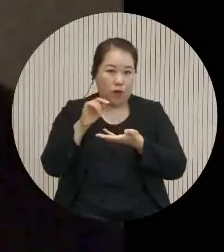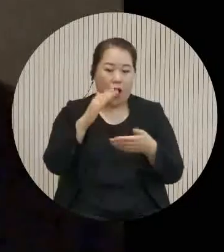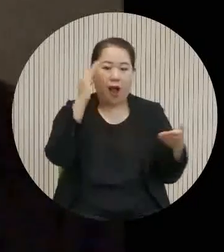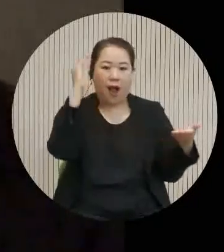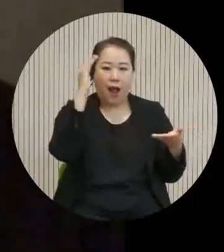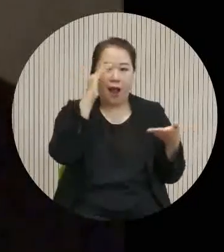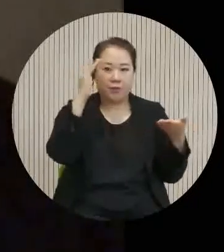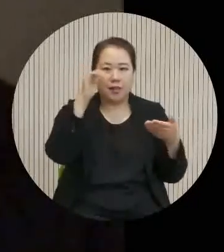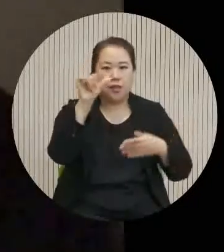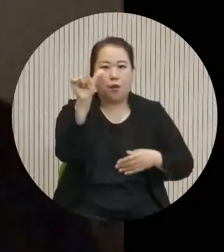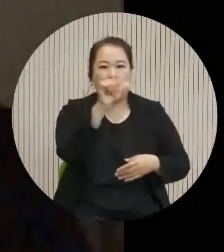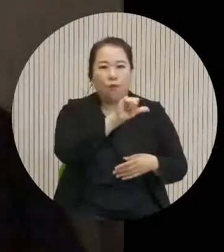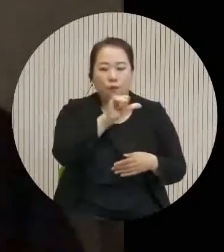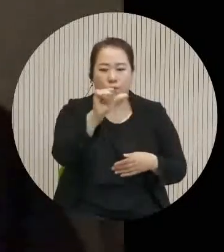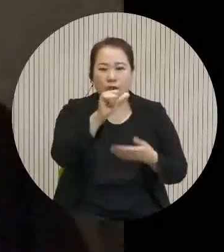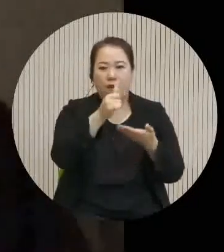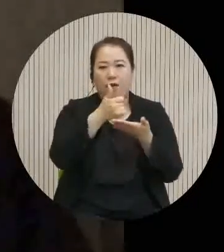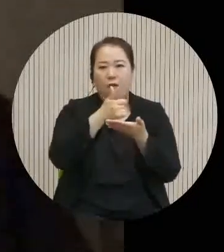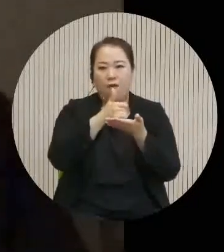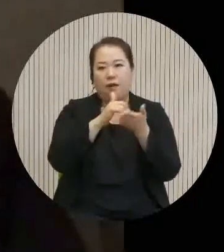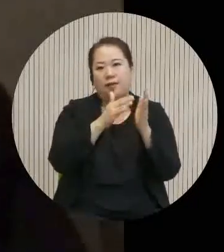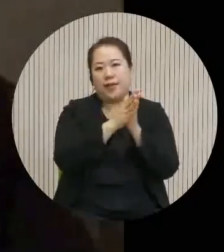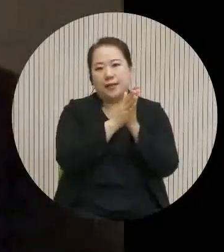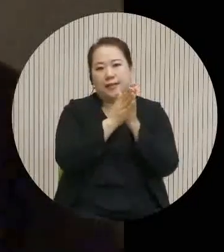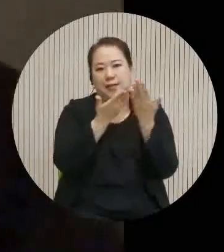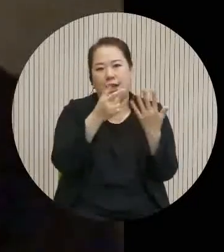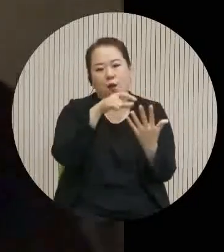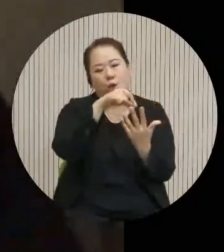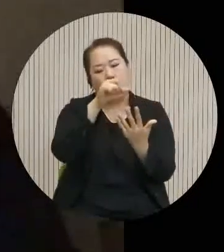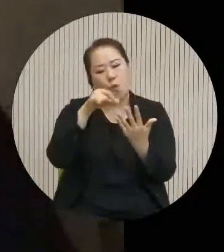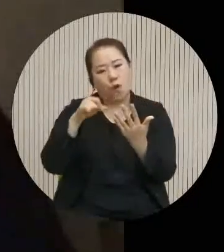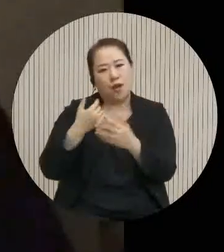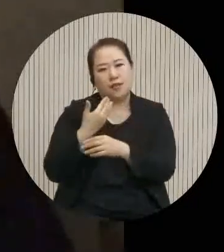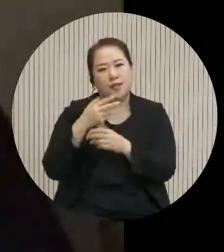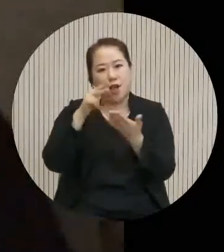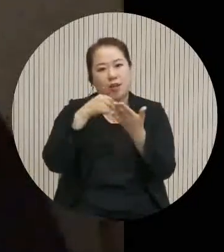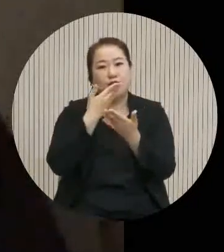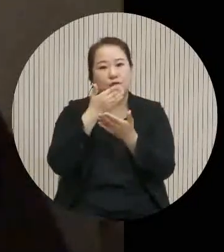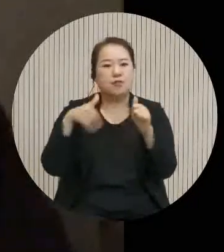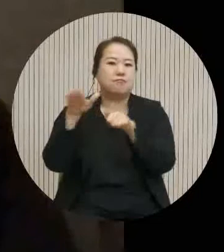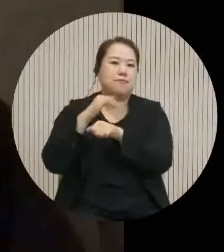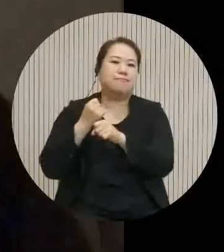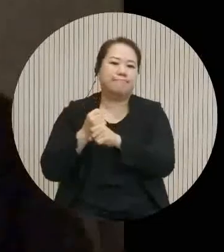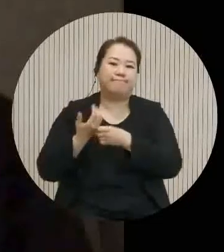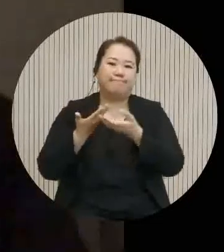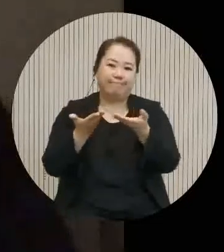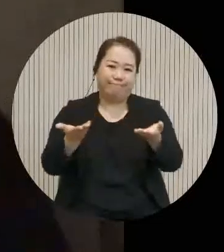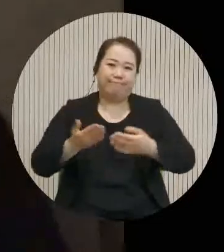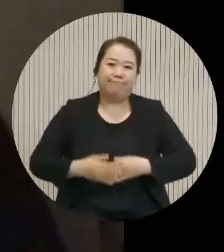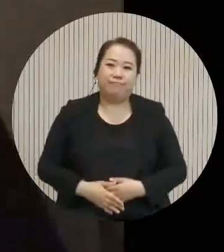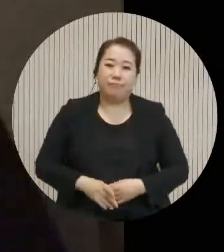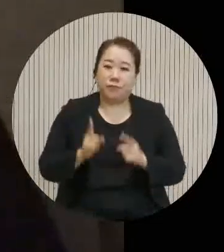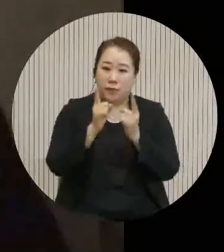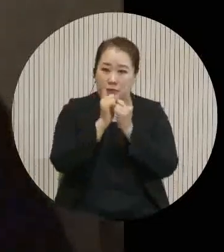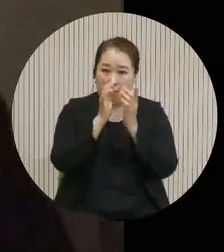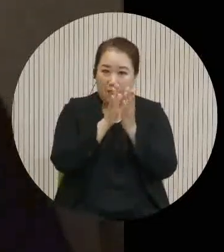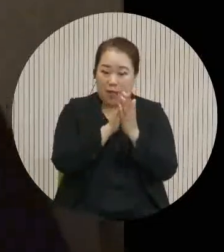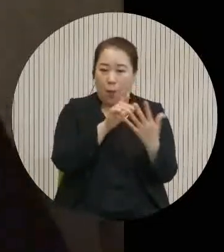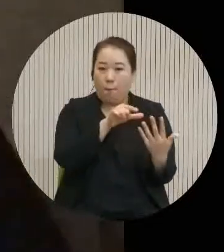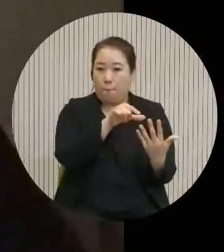5,000 graded readers. I think that's magnificent. They would select what they wanted with help from the